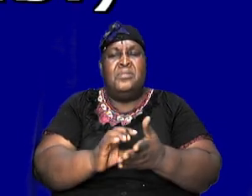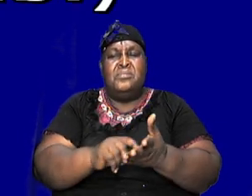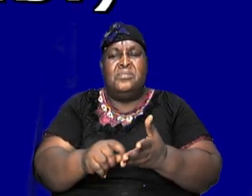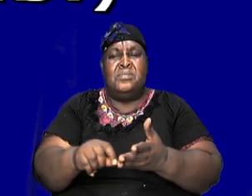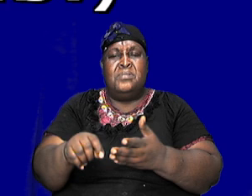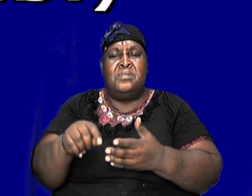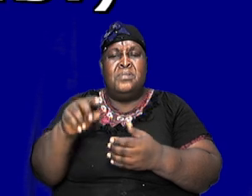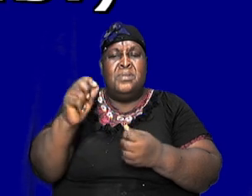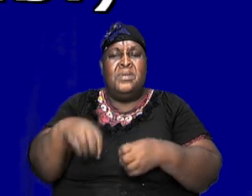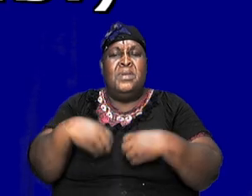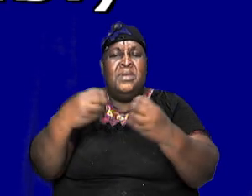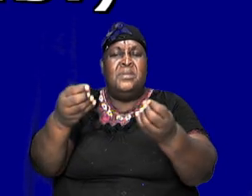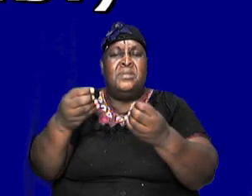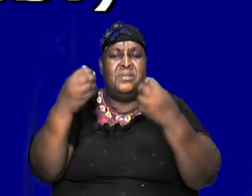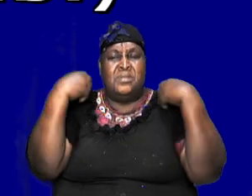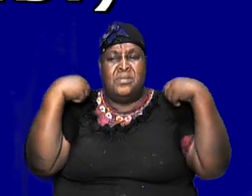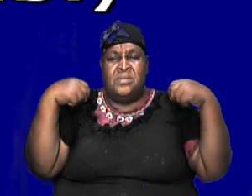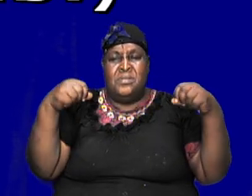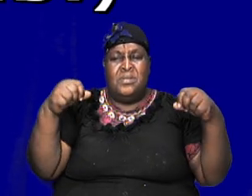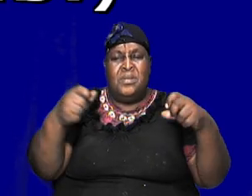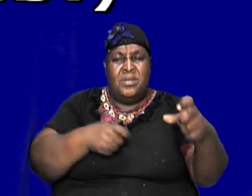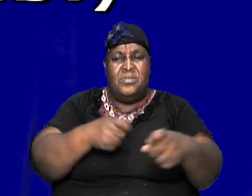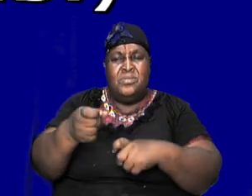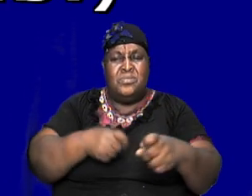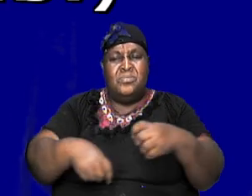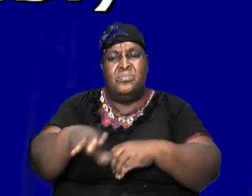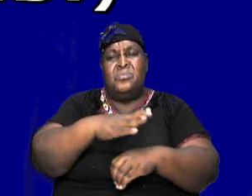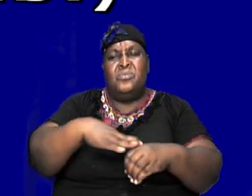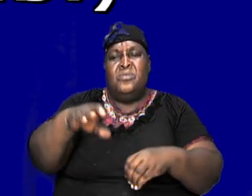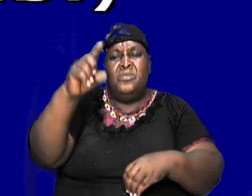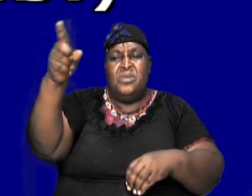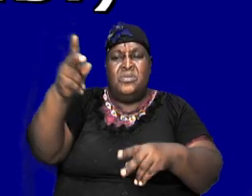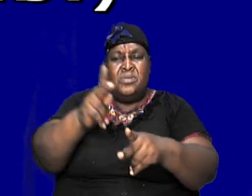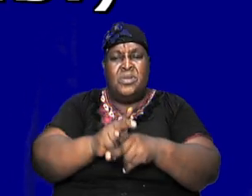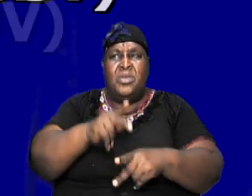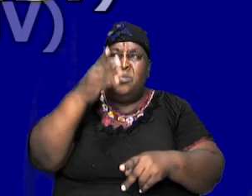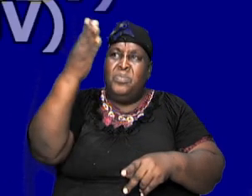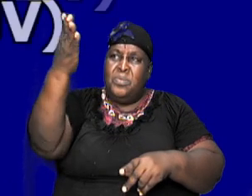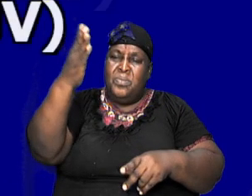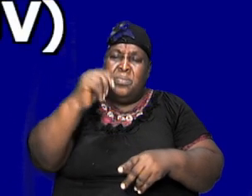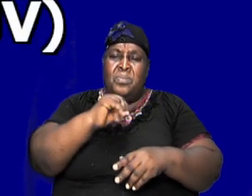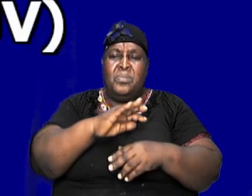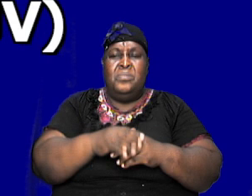written, he shall give his angels charge over thee to keep thee.